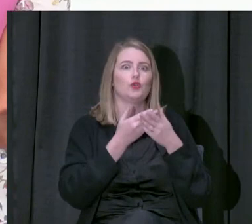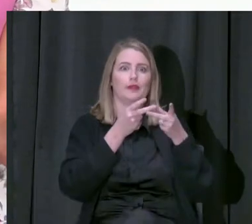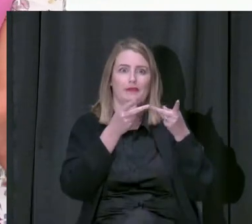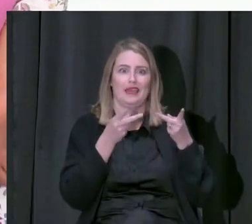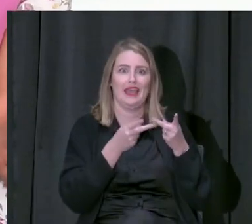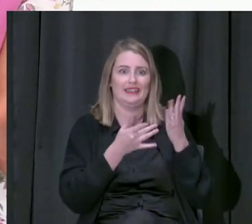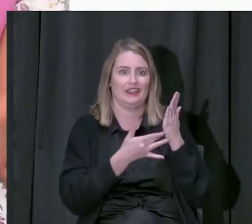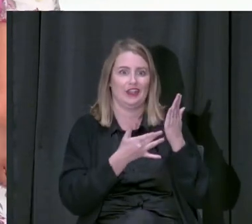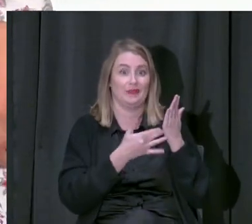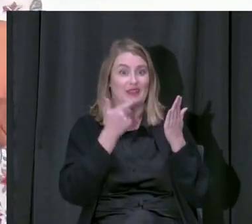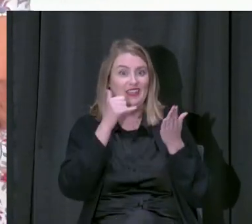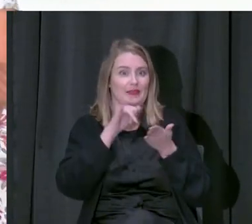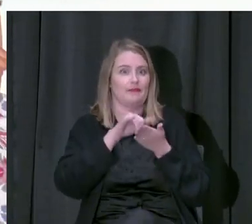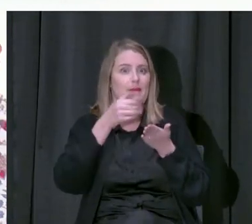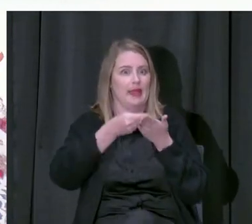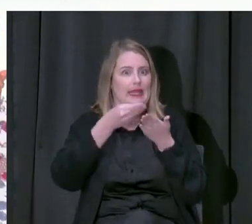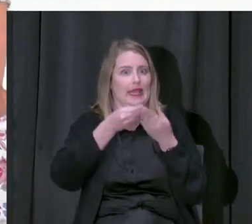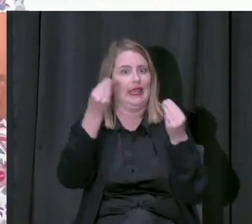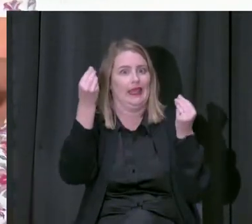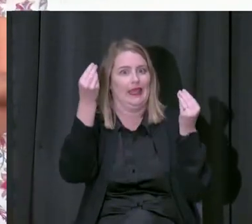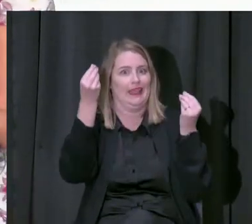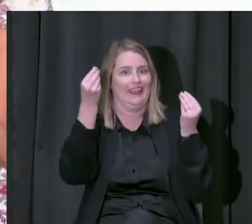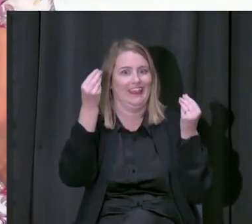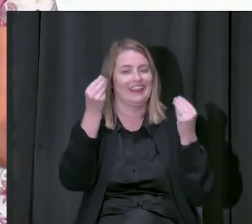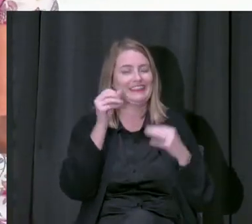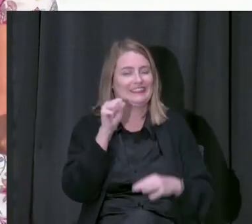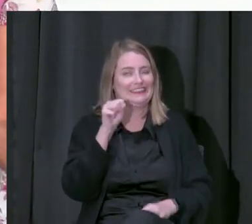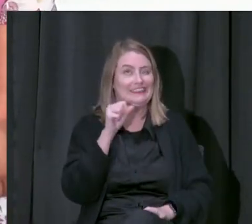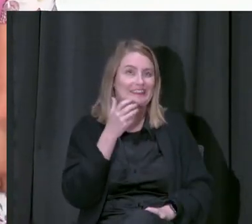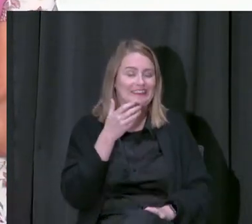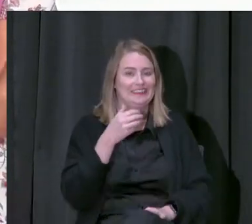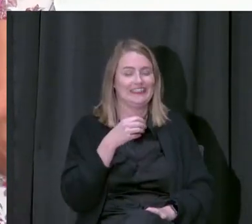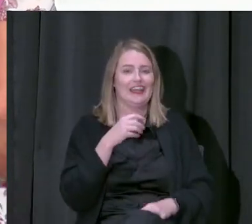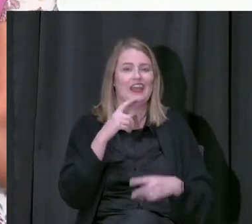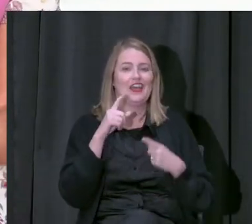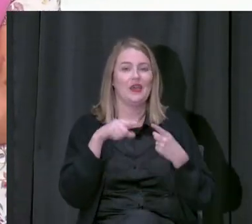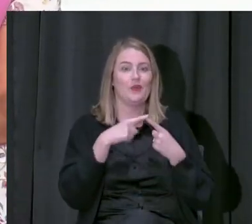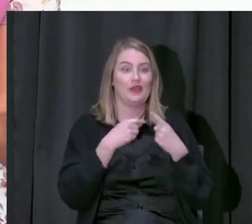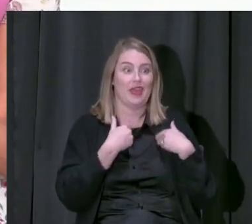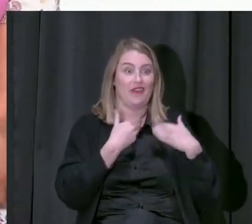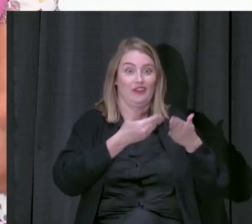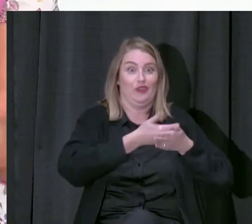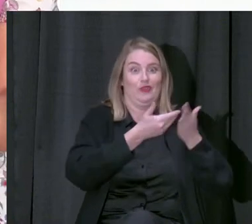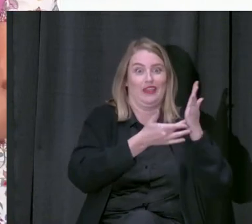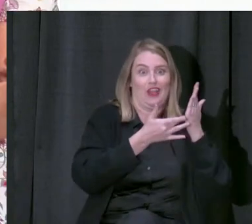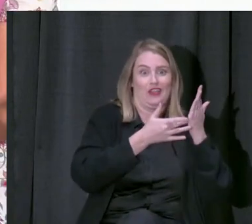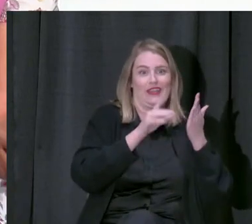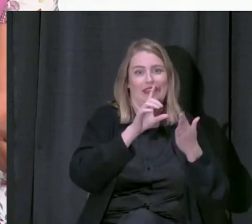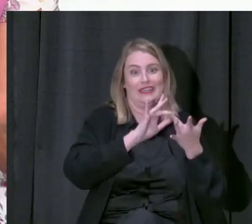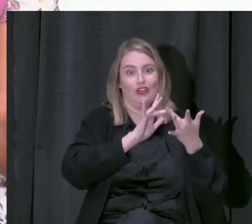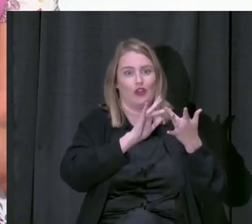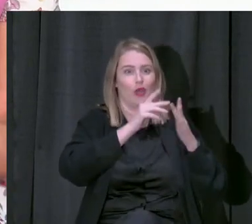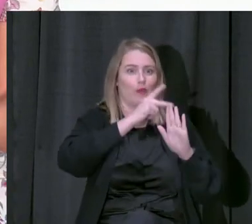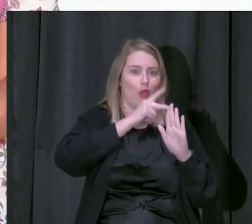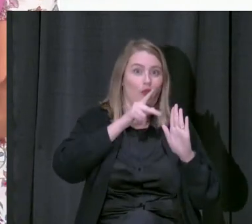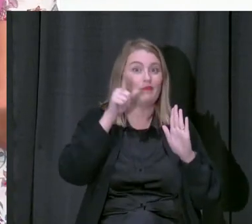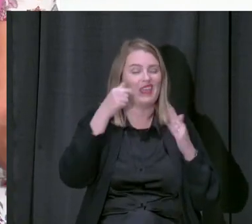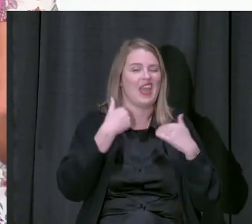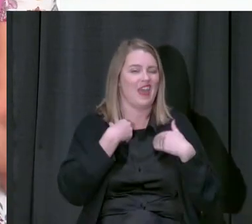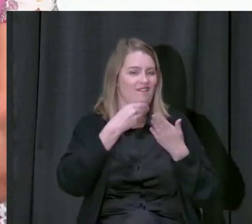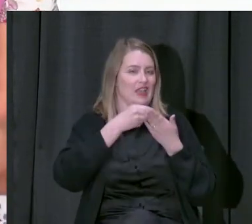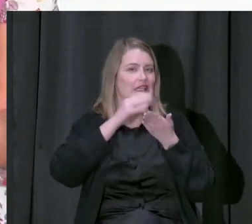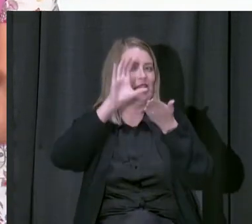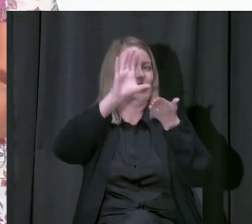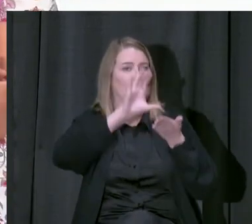sitting because that's where the money is. You know, when you have new technology, new digital programs, they have funding, so